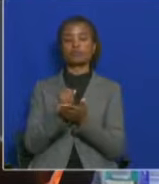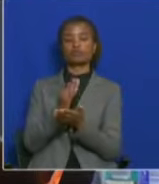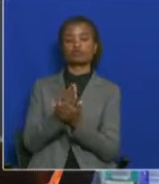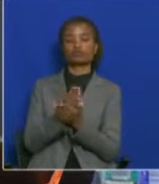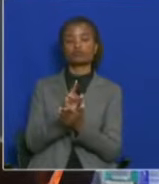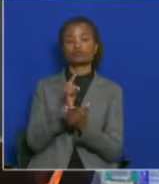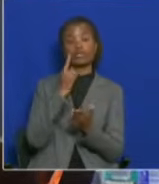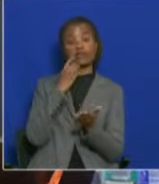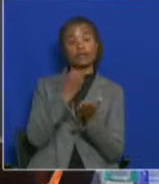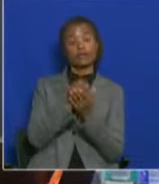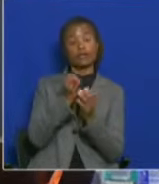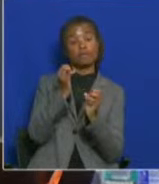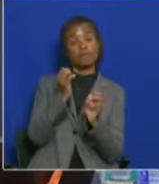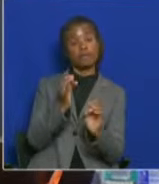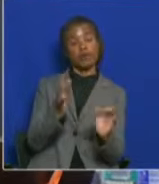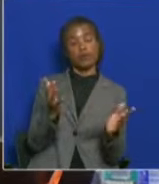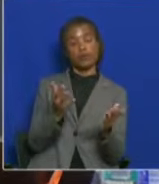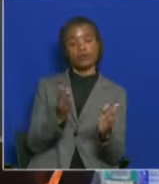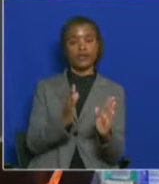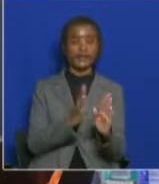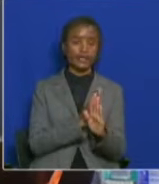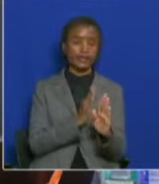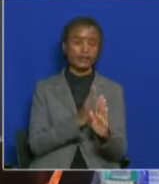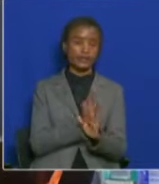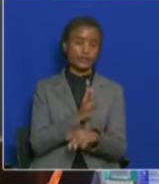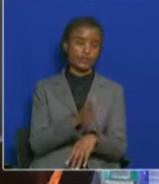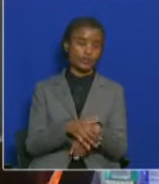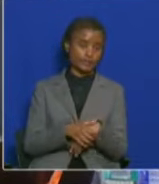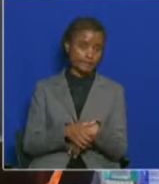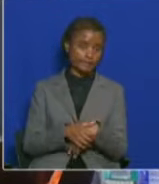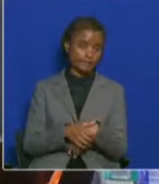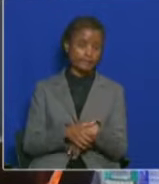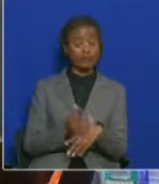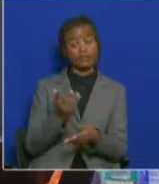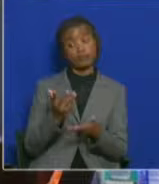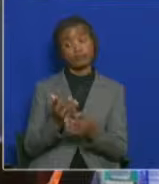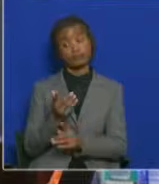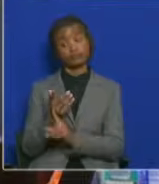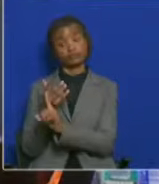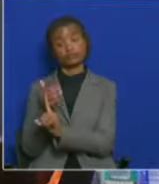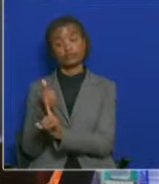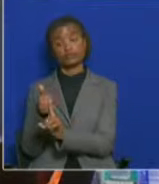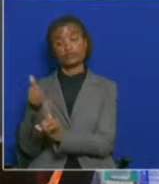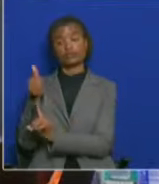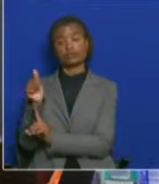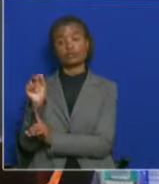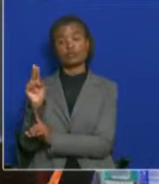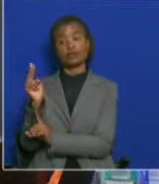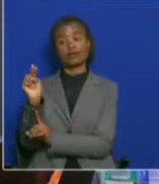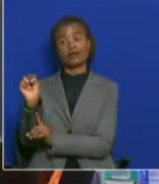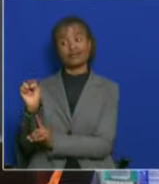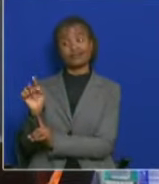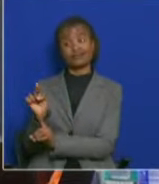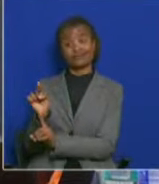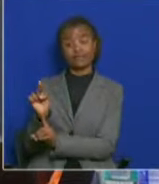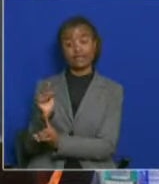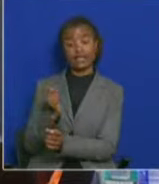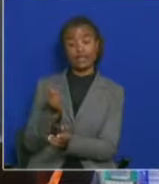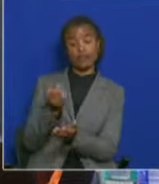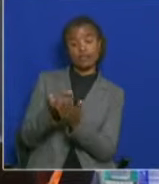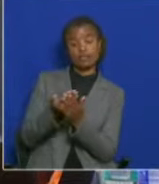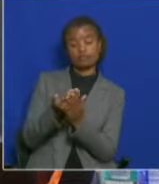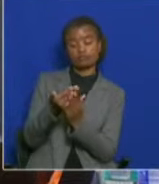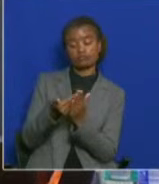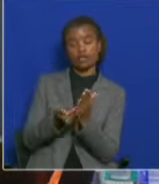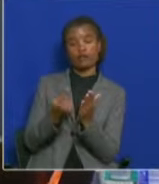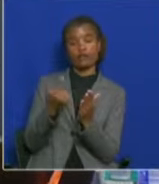in his in-camera application, General Khan himself stated that the unrestricted disclosure of some of